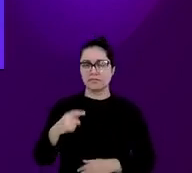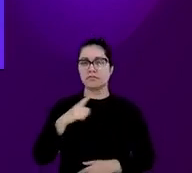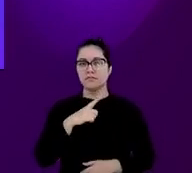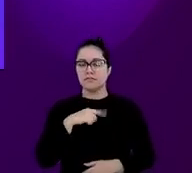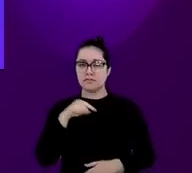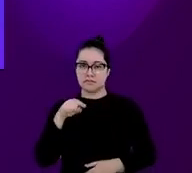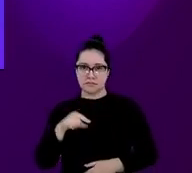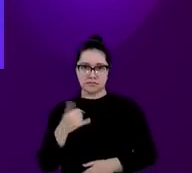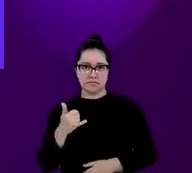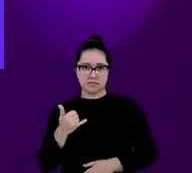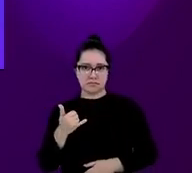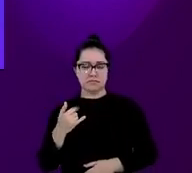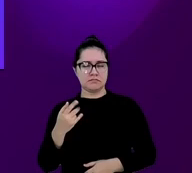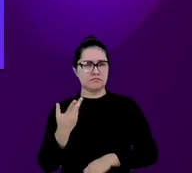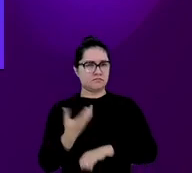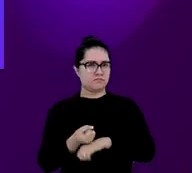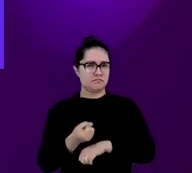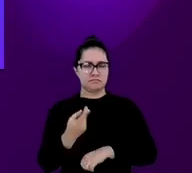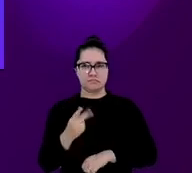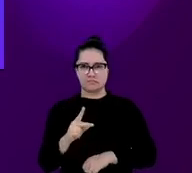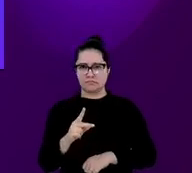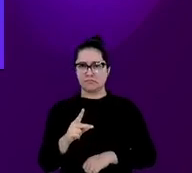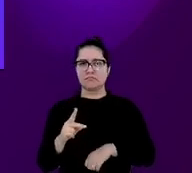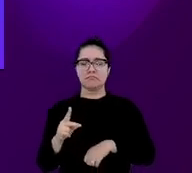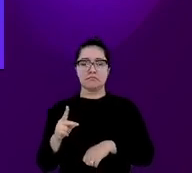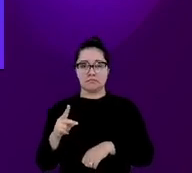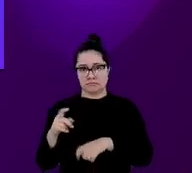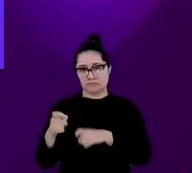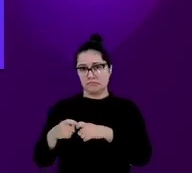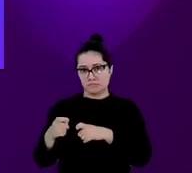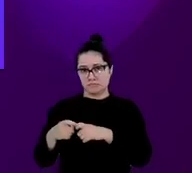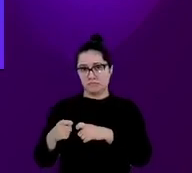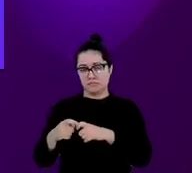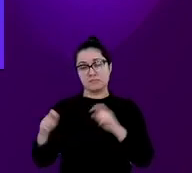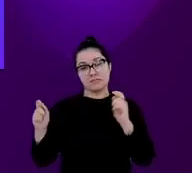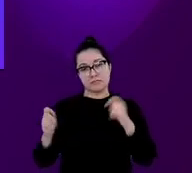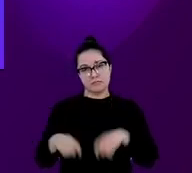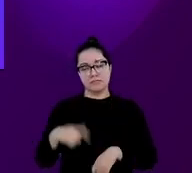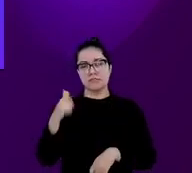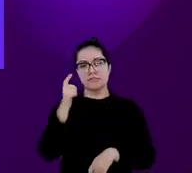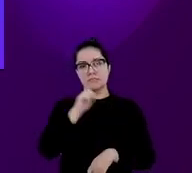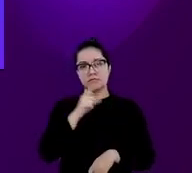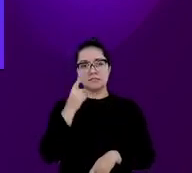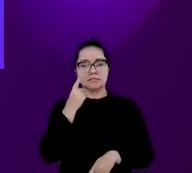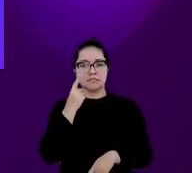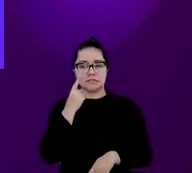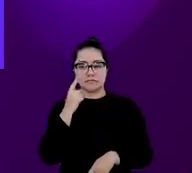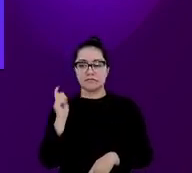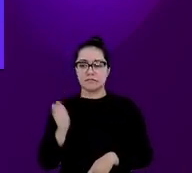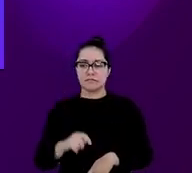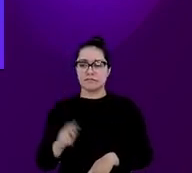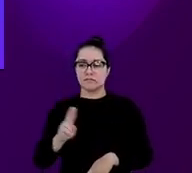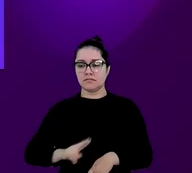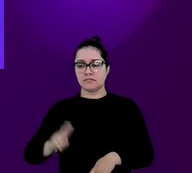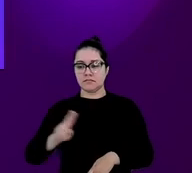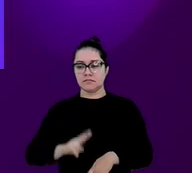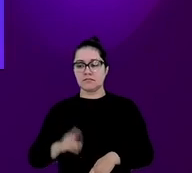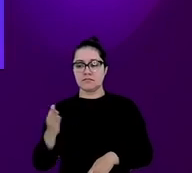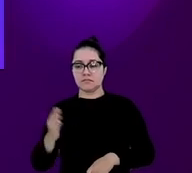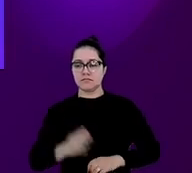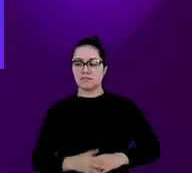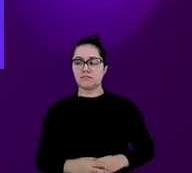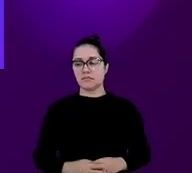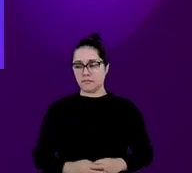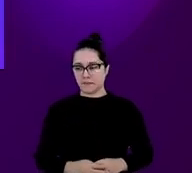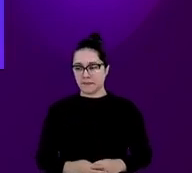it access the cloud and receive and makes the download of the precise amount of light